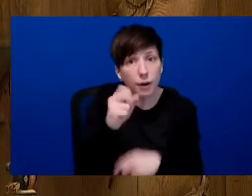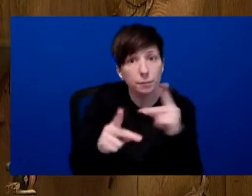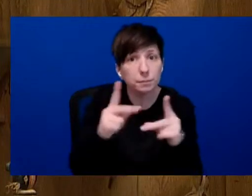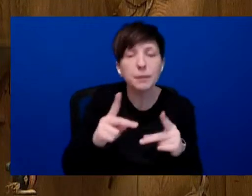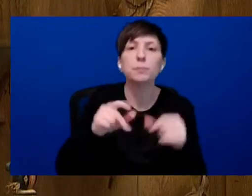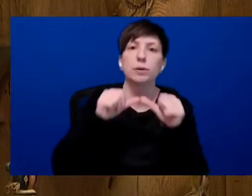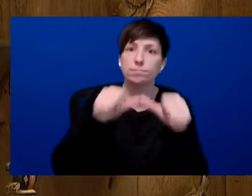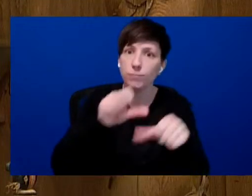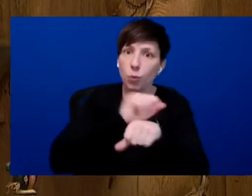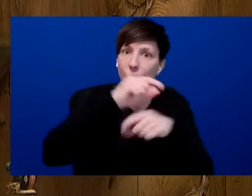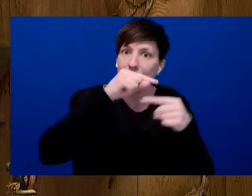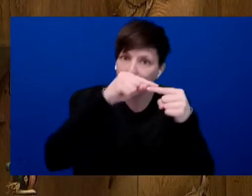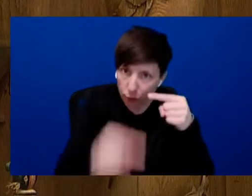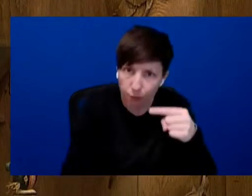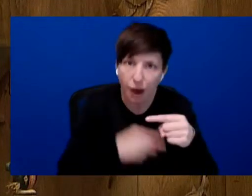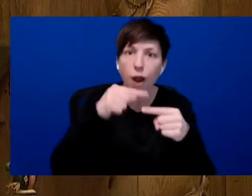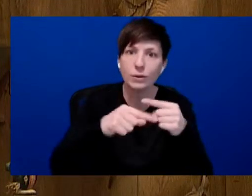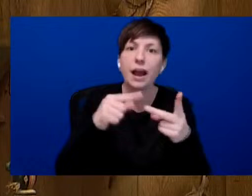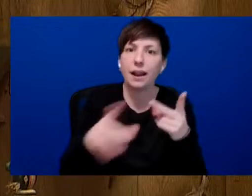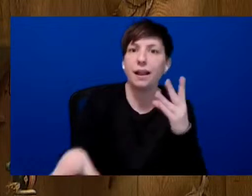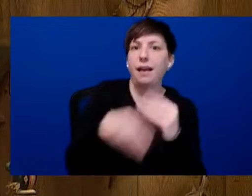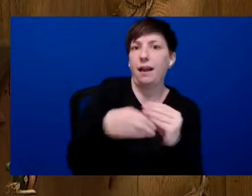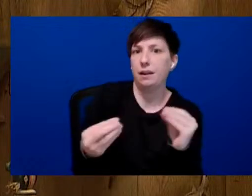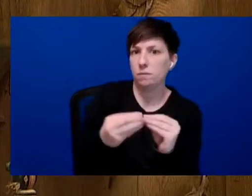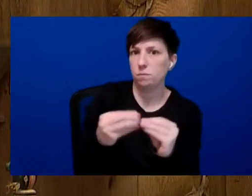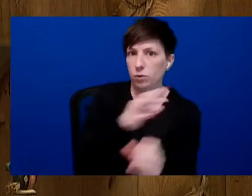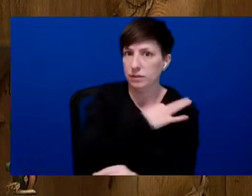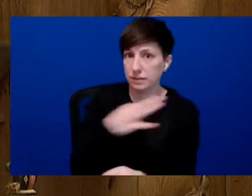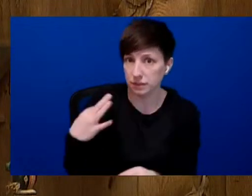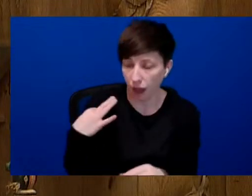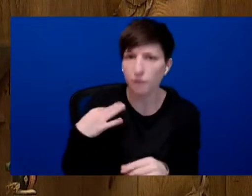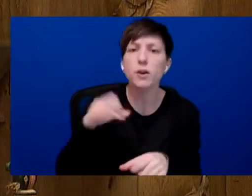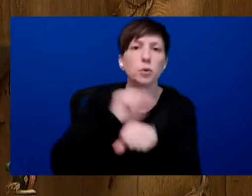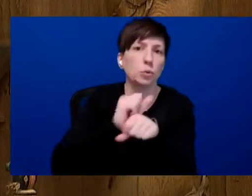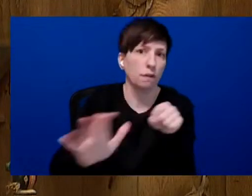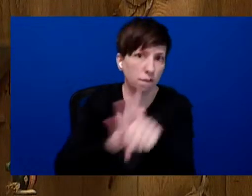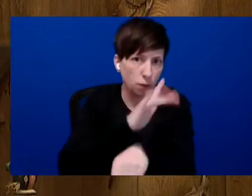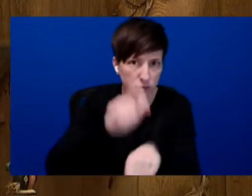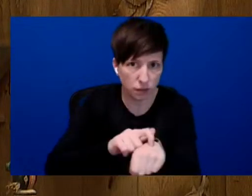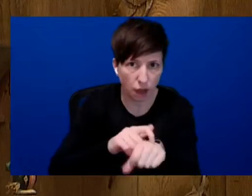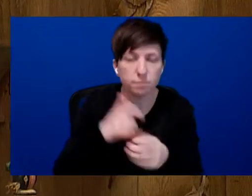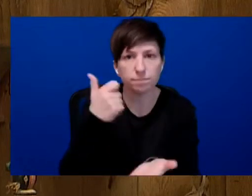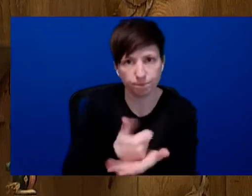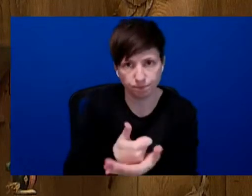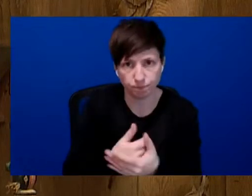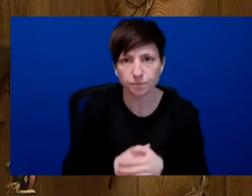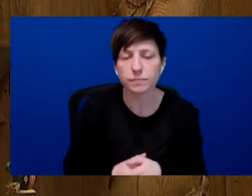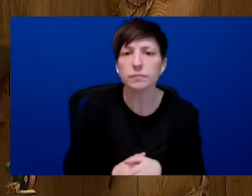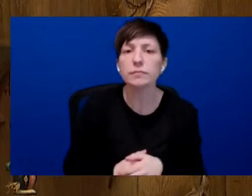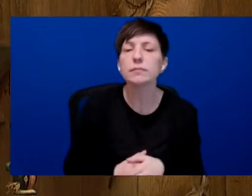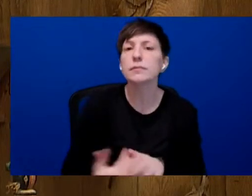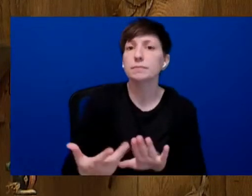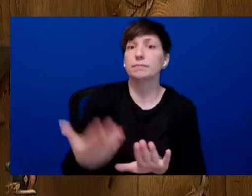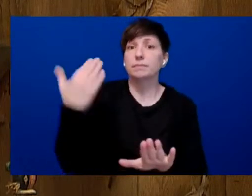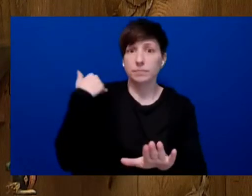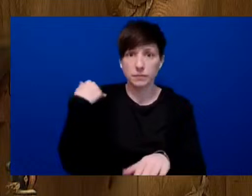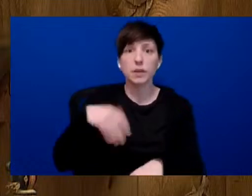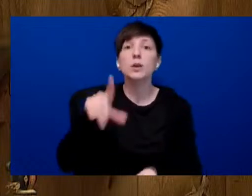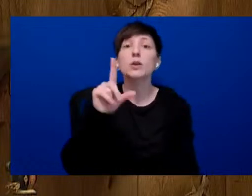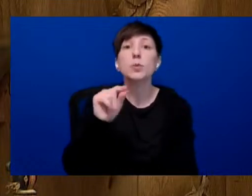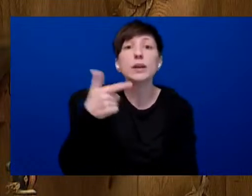continue to work to prevent the devastating effects of flooding we saw after the catastrophic atmospheric river in